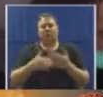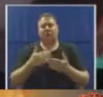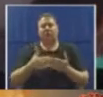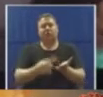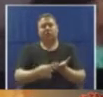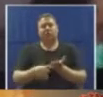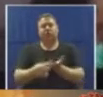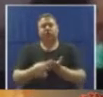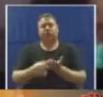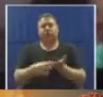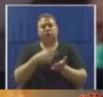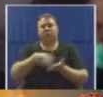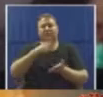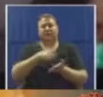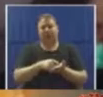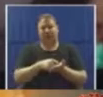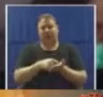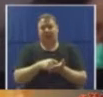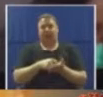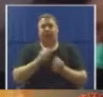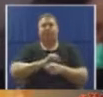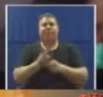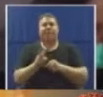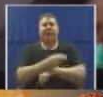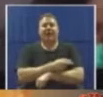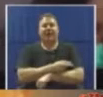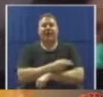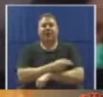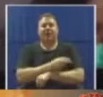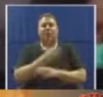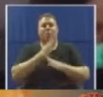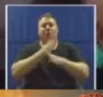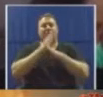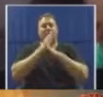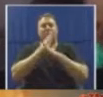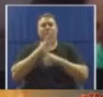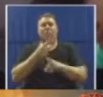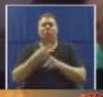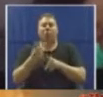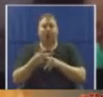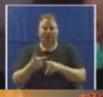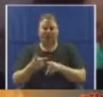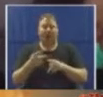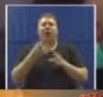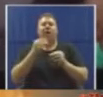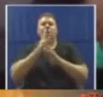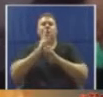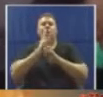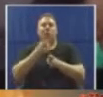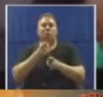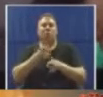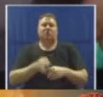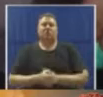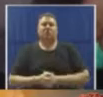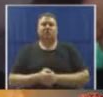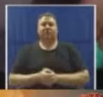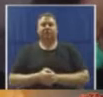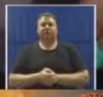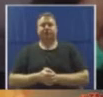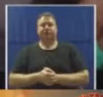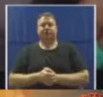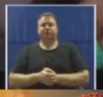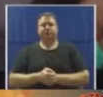treaty on pandemic prevention, preparedness, and response. To